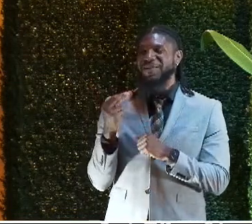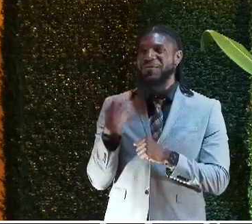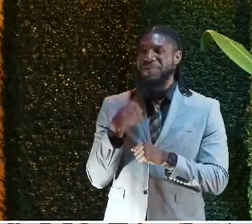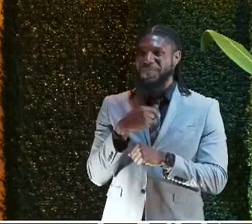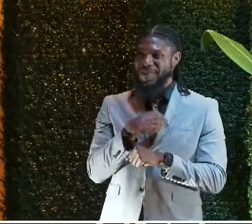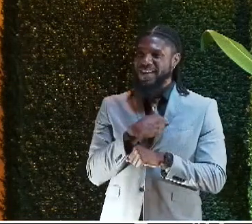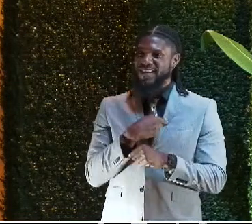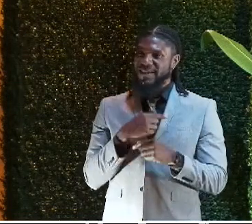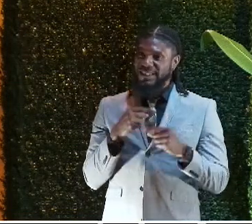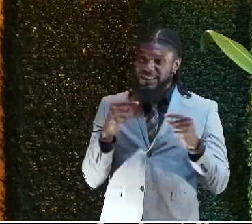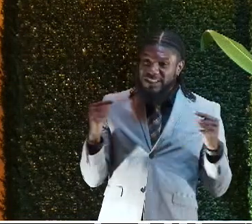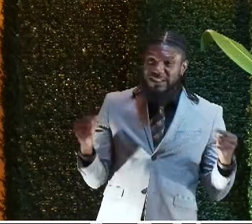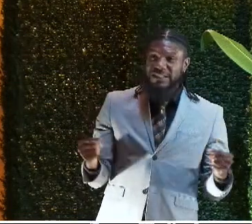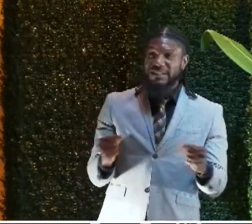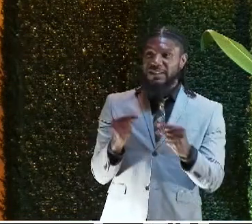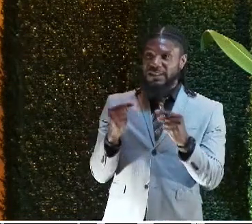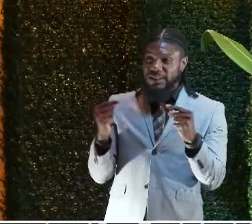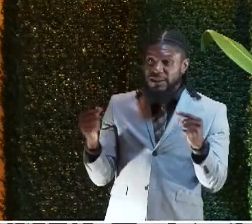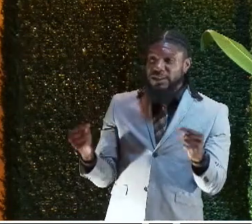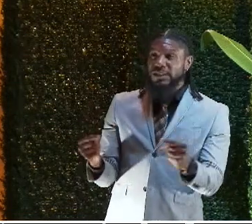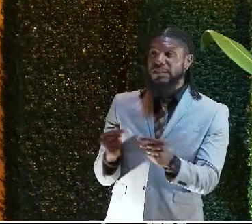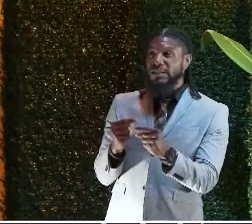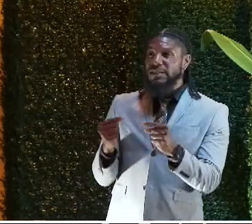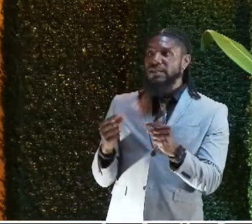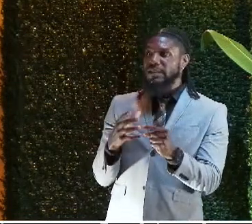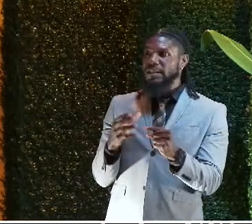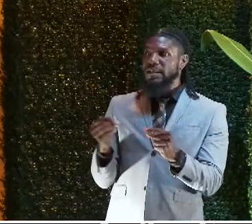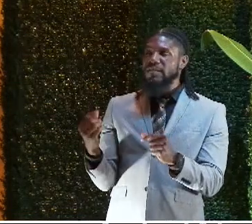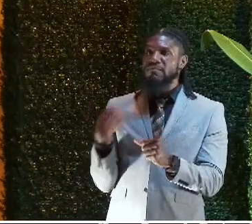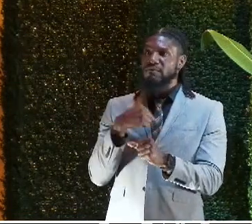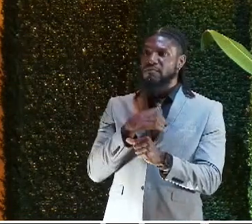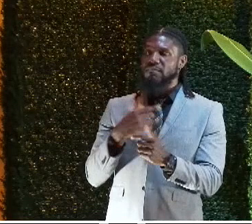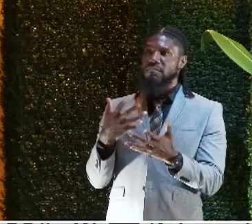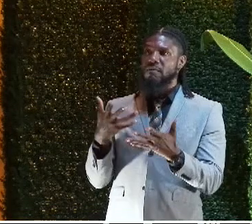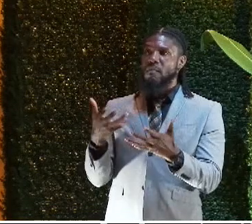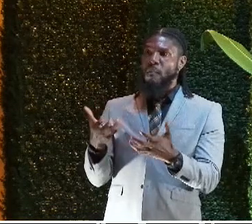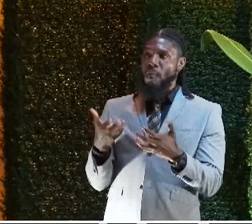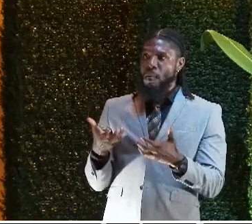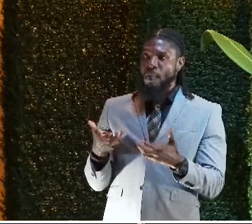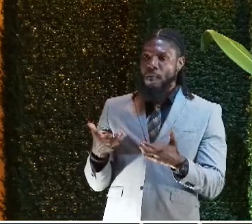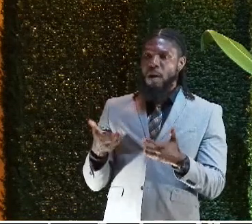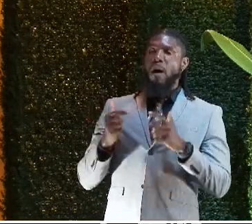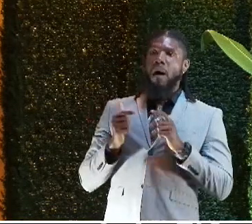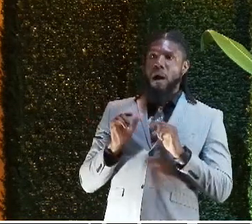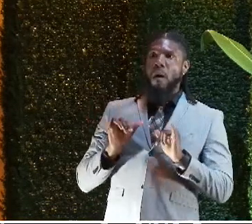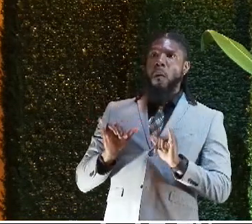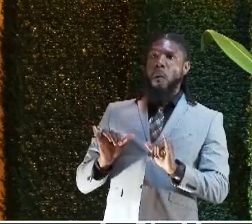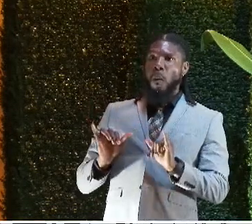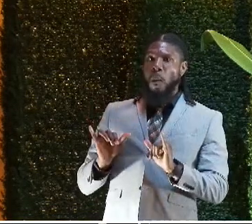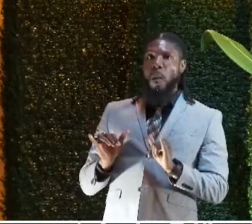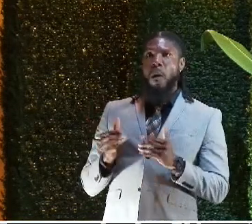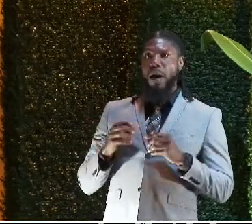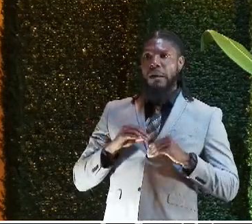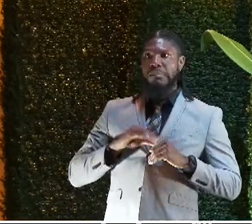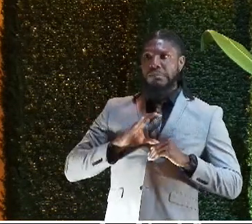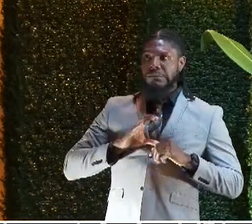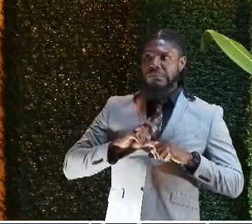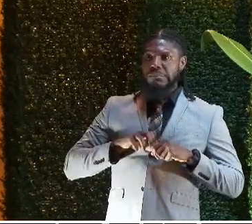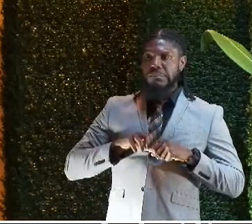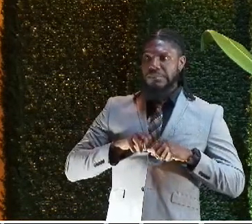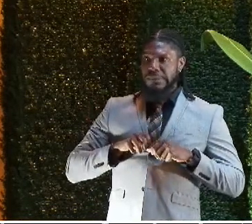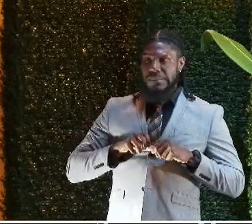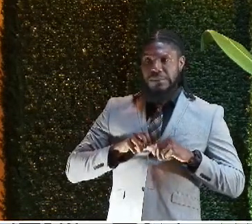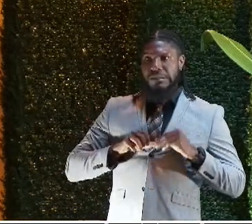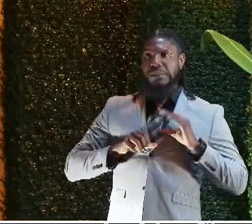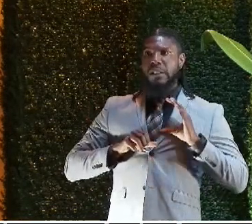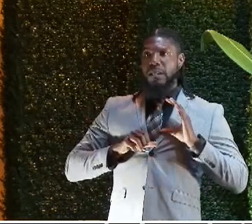harm and when we want to return a community? Which I think is such an important question. Yes, this is a really good question. Okay, go And